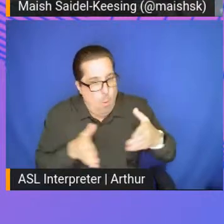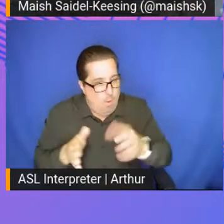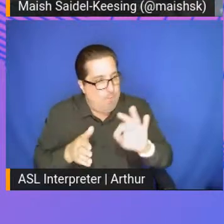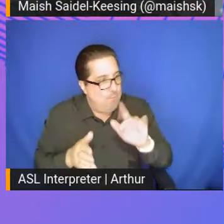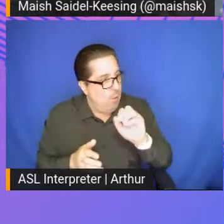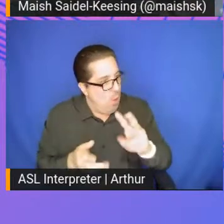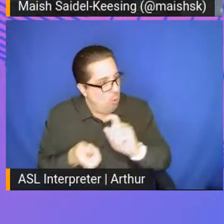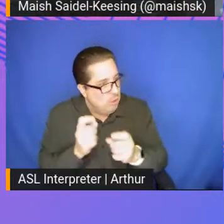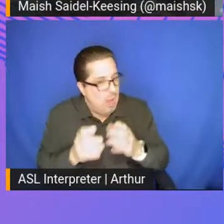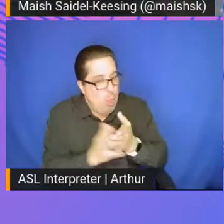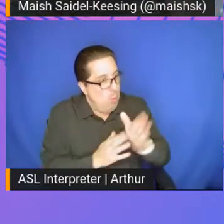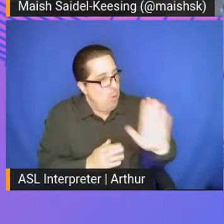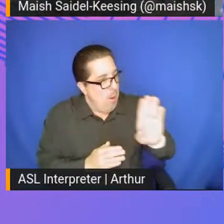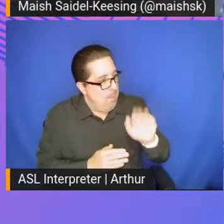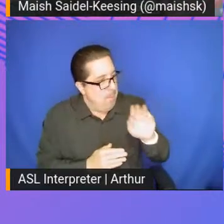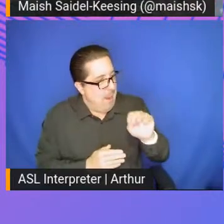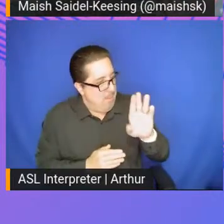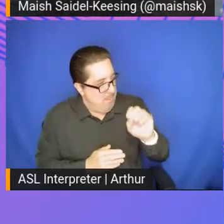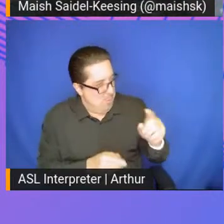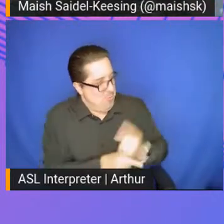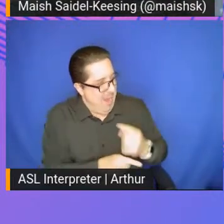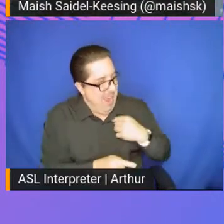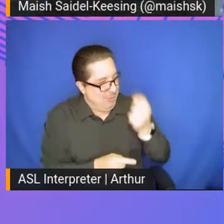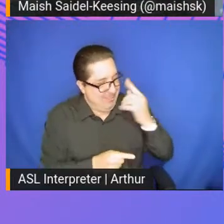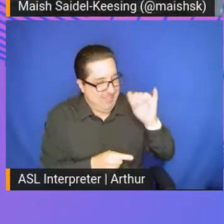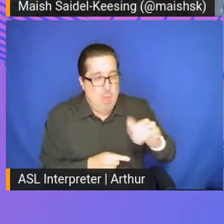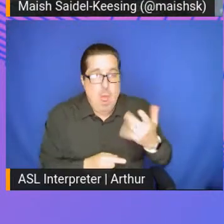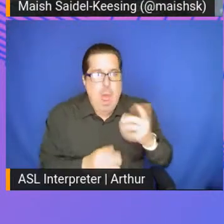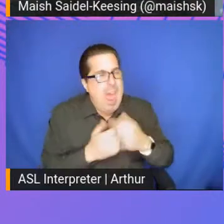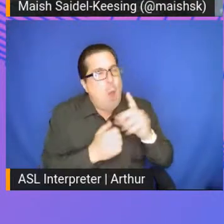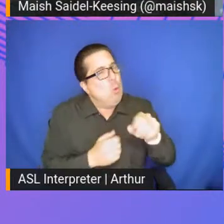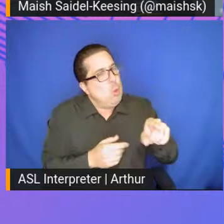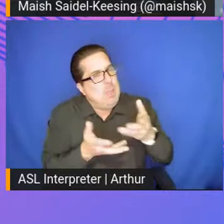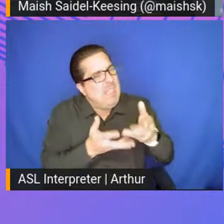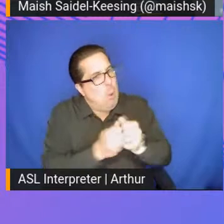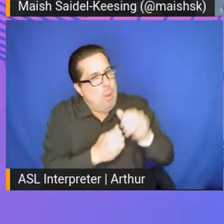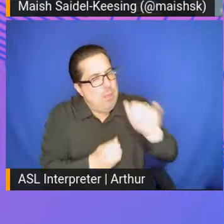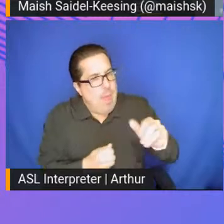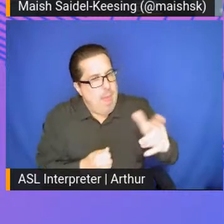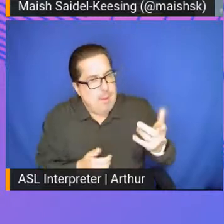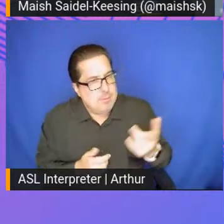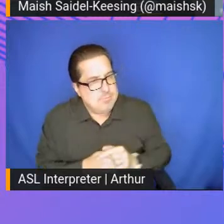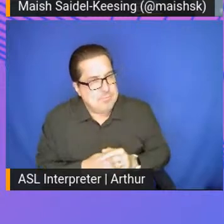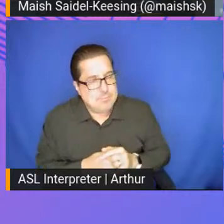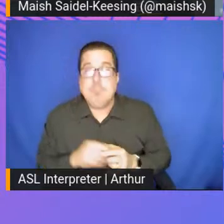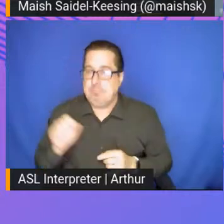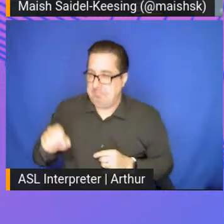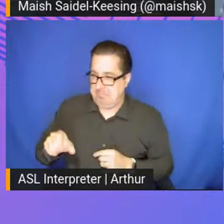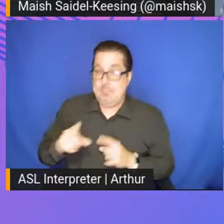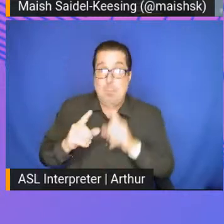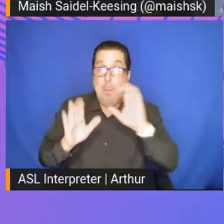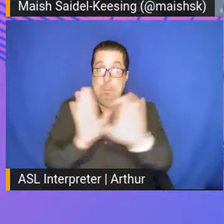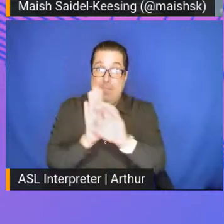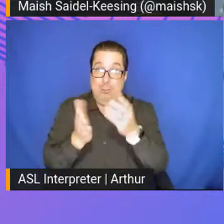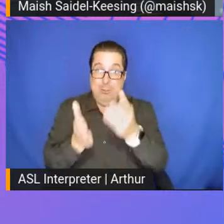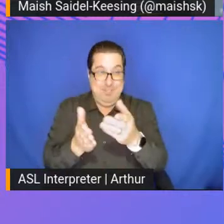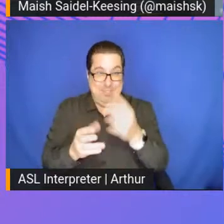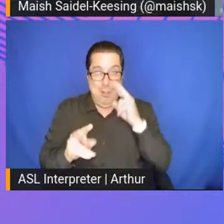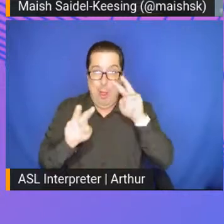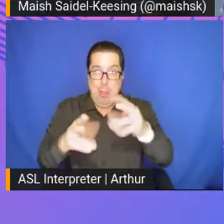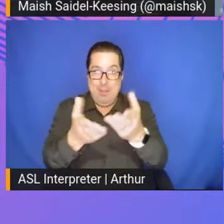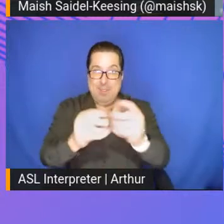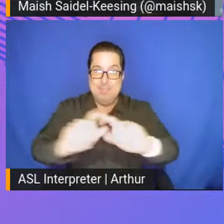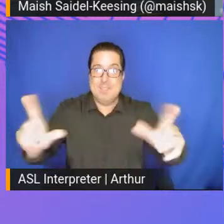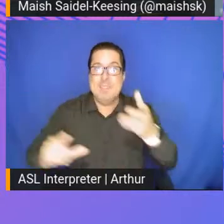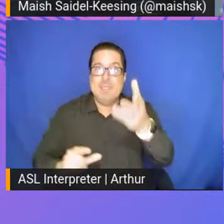assume you also understood that. And how did you deal with that? Yep. Yeah. So this picture that you've got up here, we've got